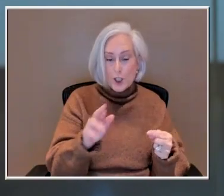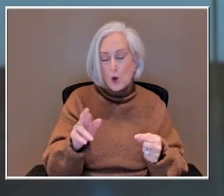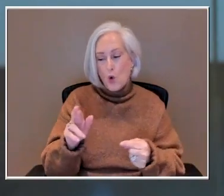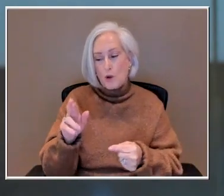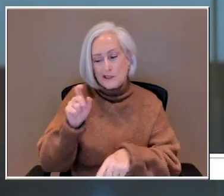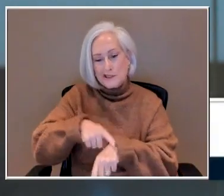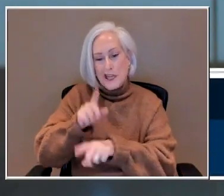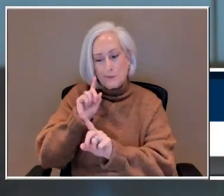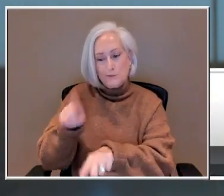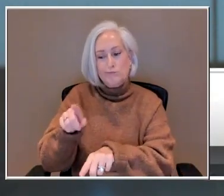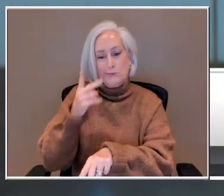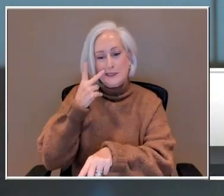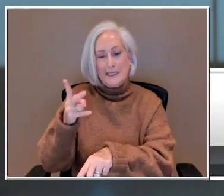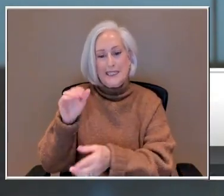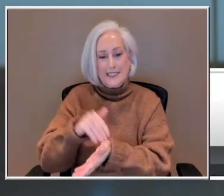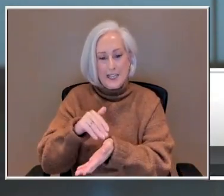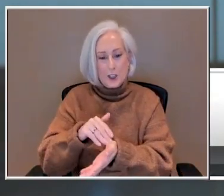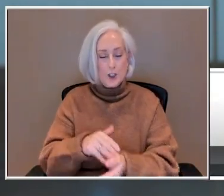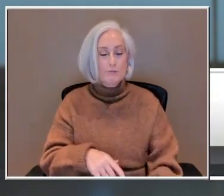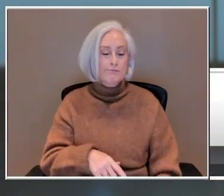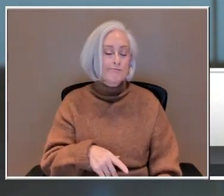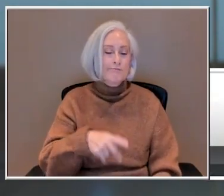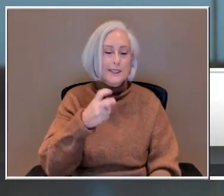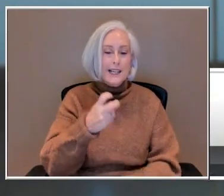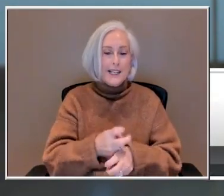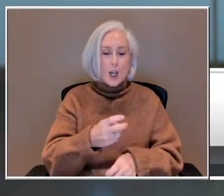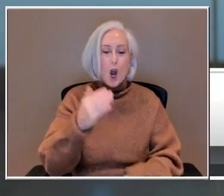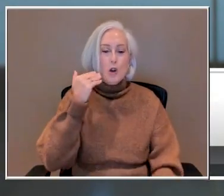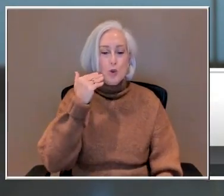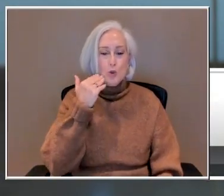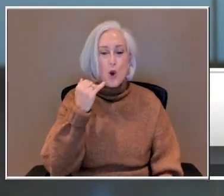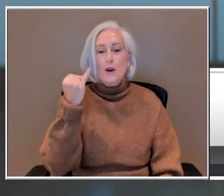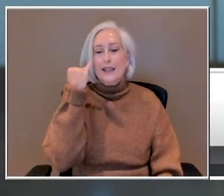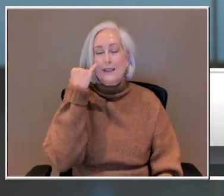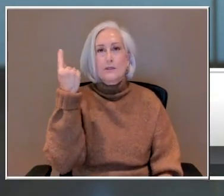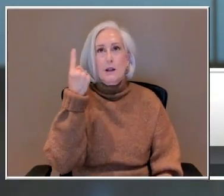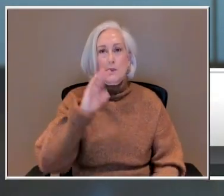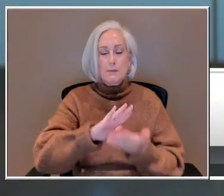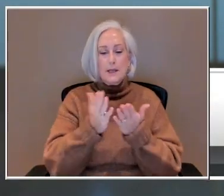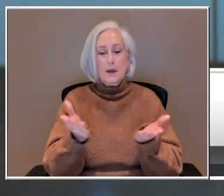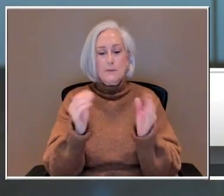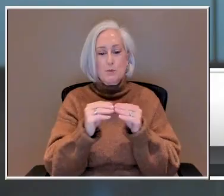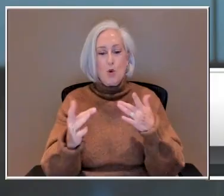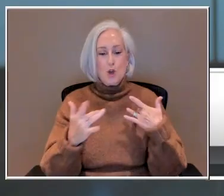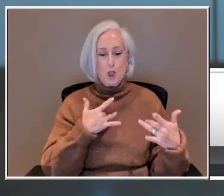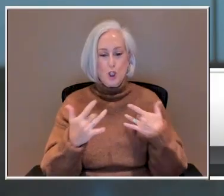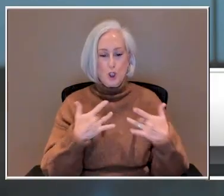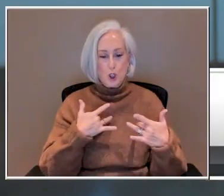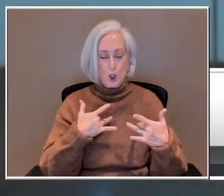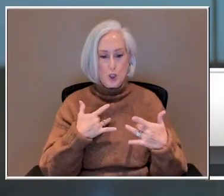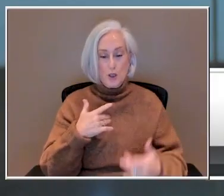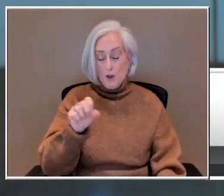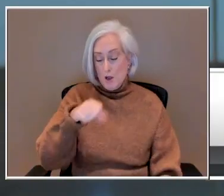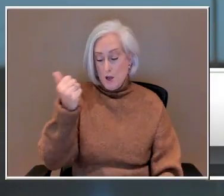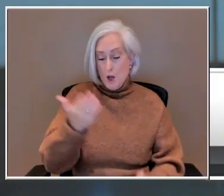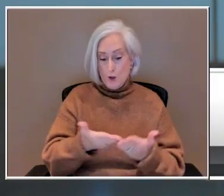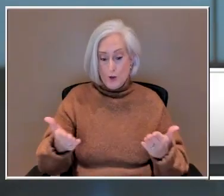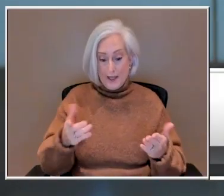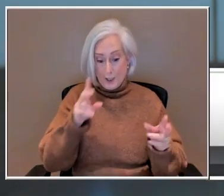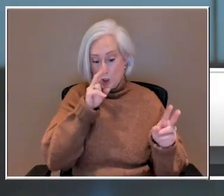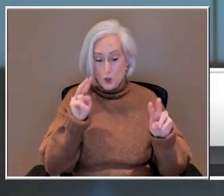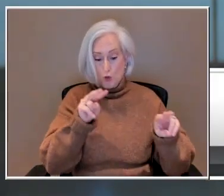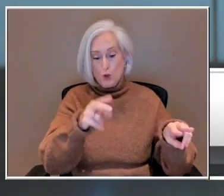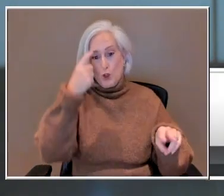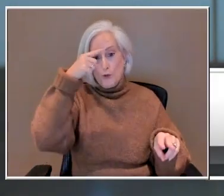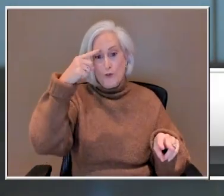when something's crossing the line into something more concerning. Other things that you could look for as a parent would be